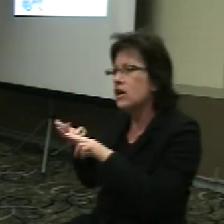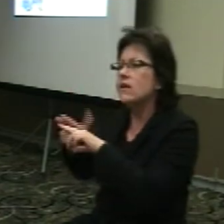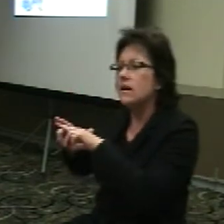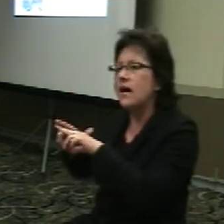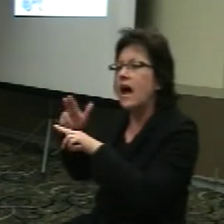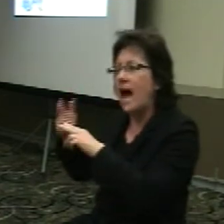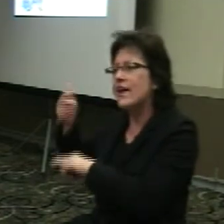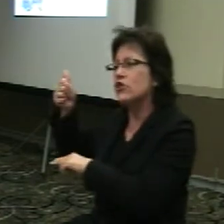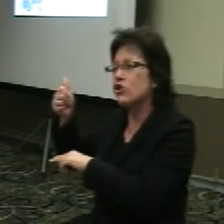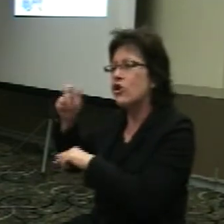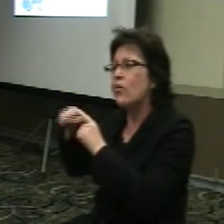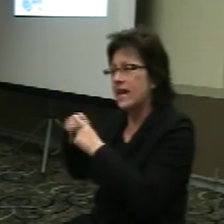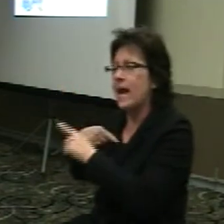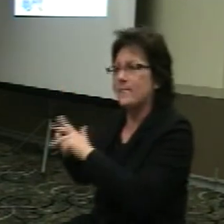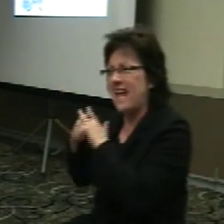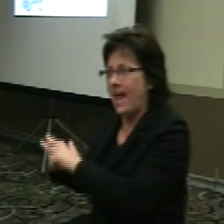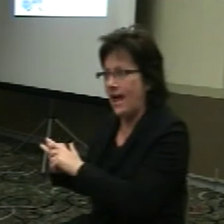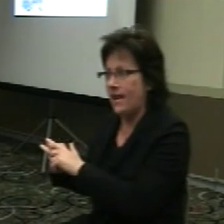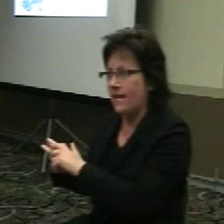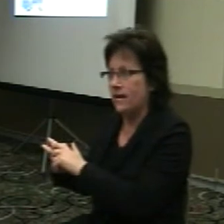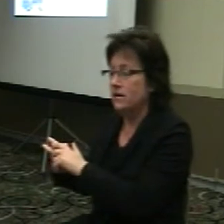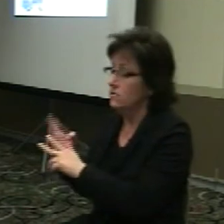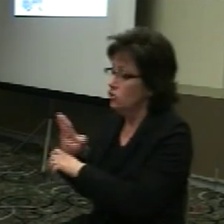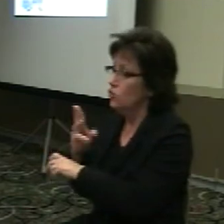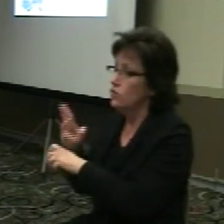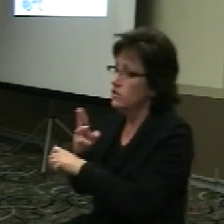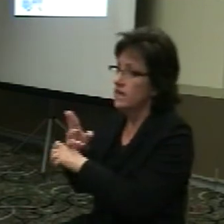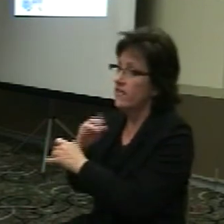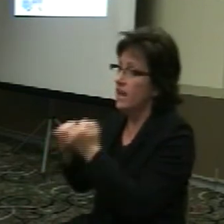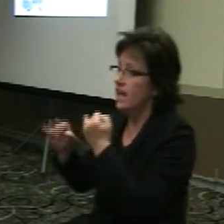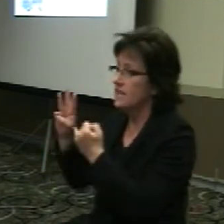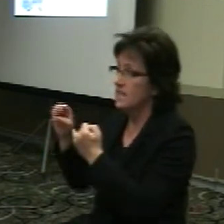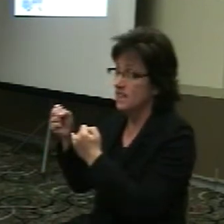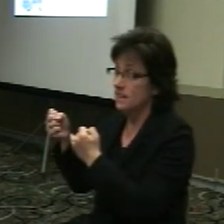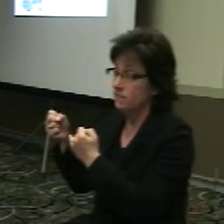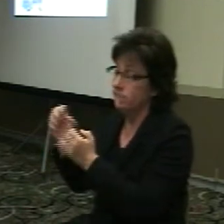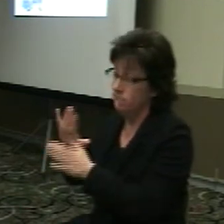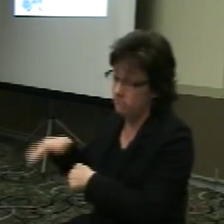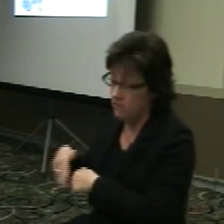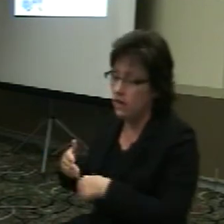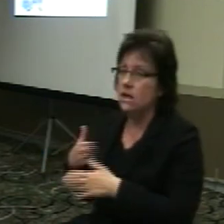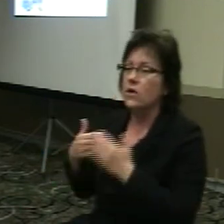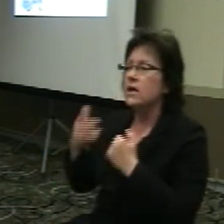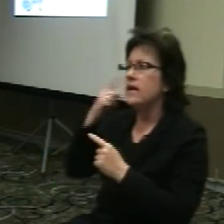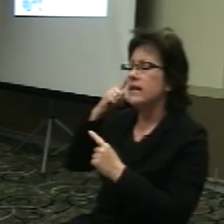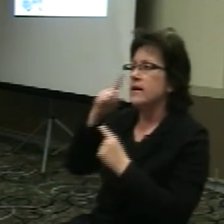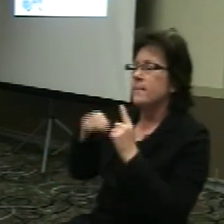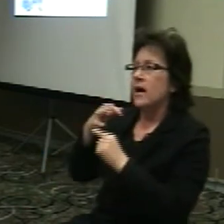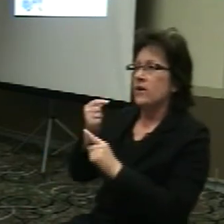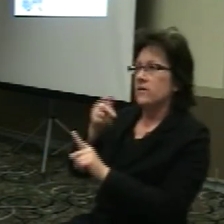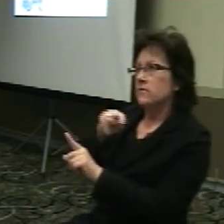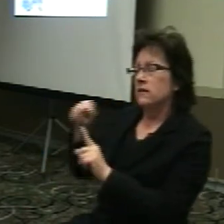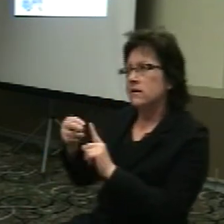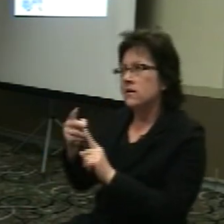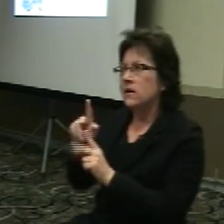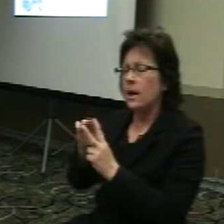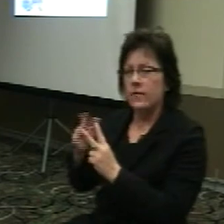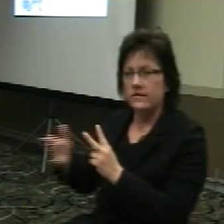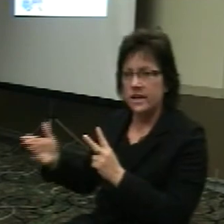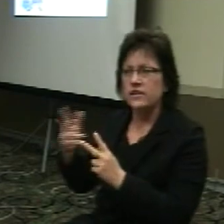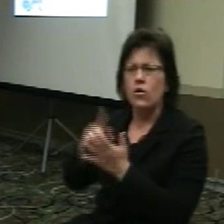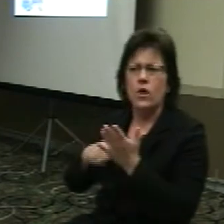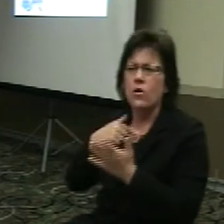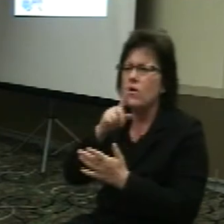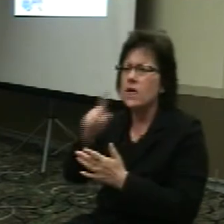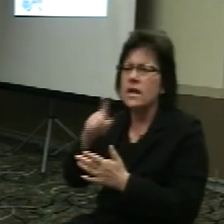you're using a negative consequence, think about it from the standpoint of a couple of things. What do I truly